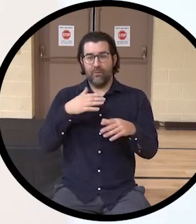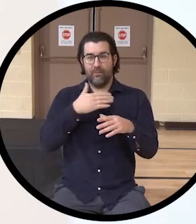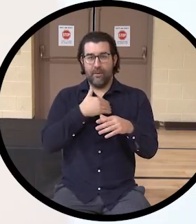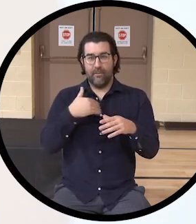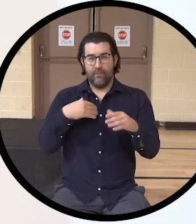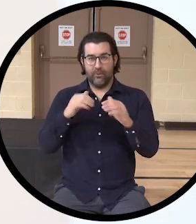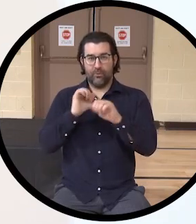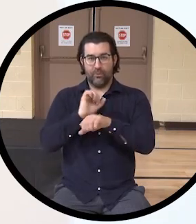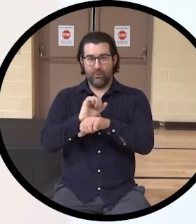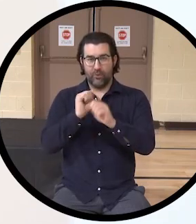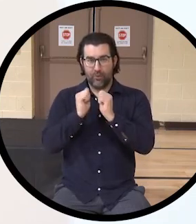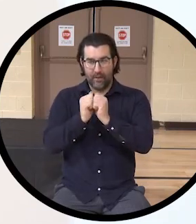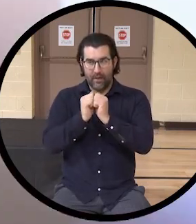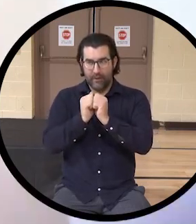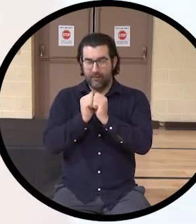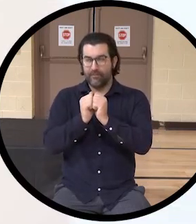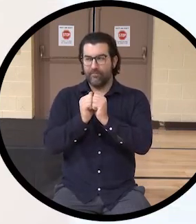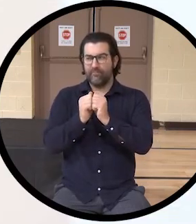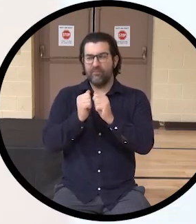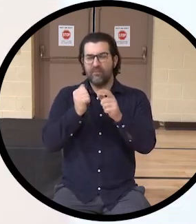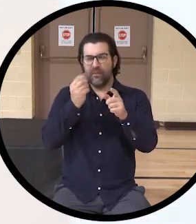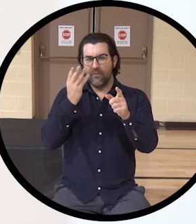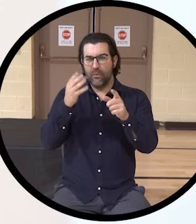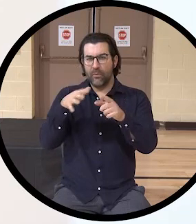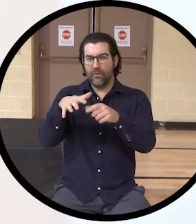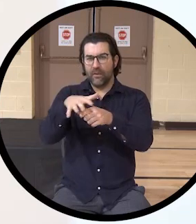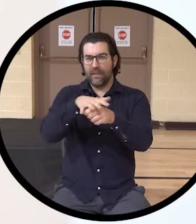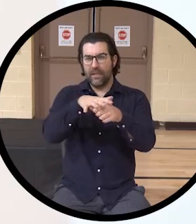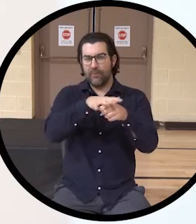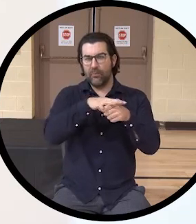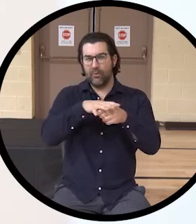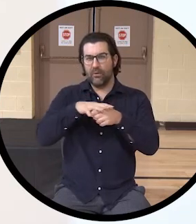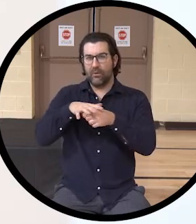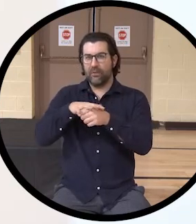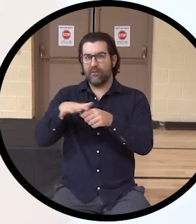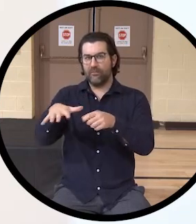together. And I know there's a number of neighborhoods, in